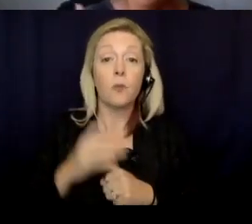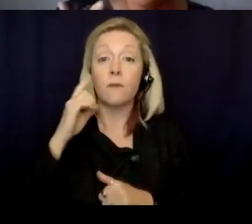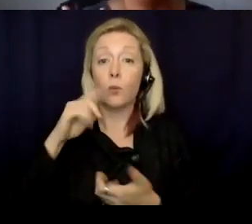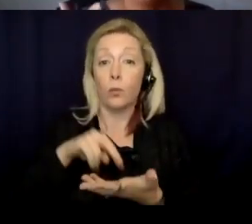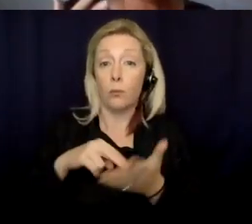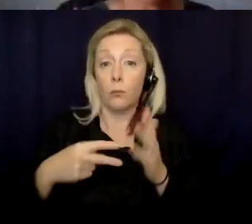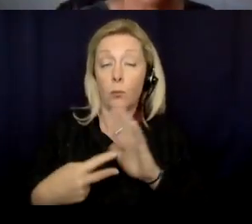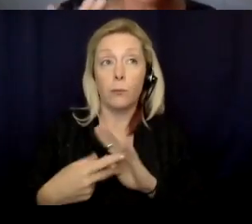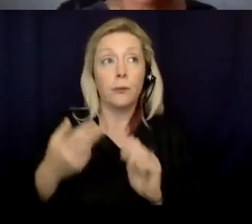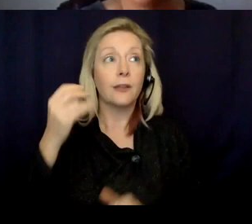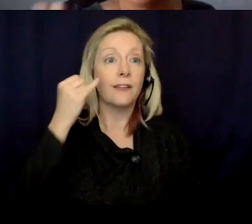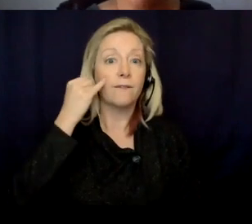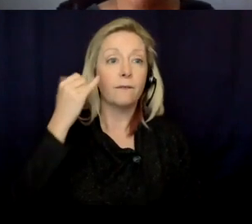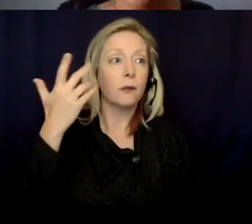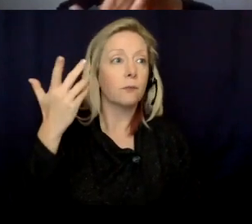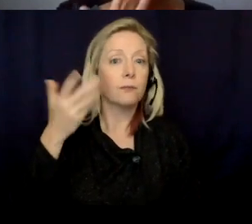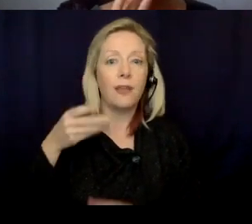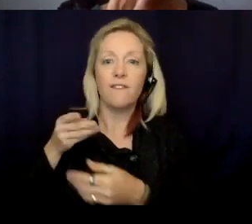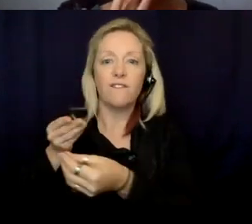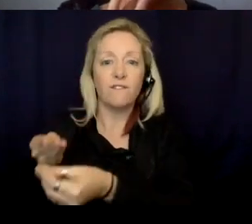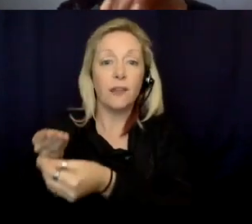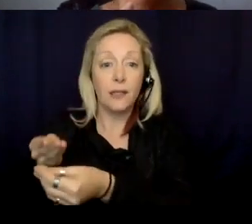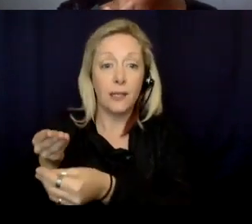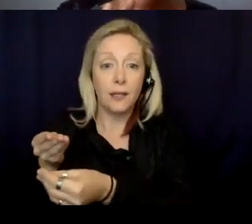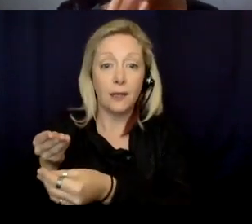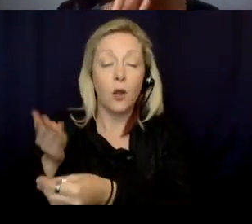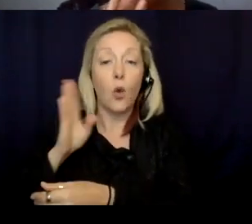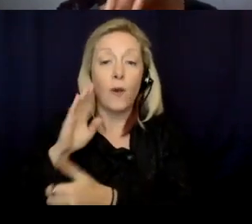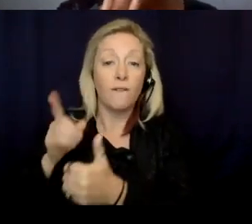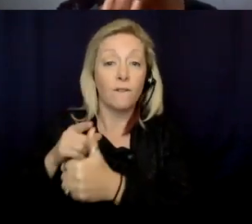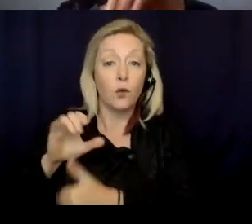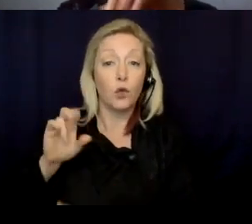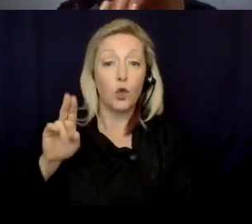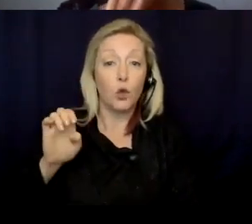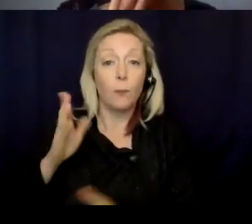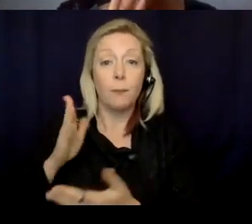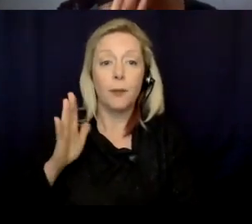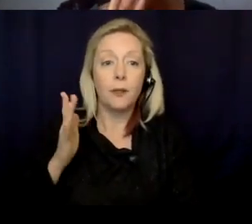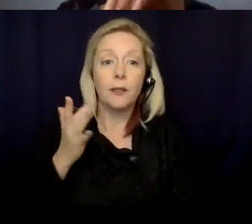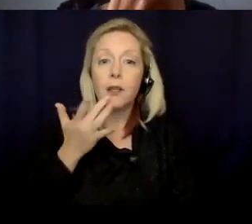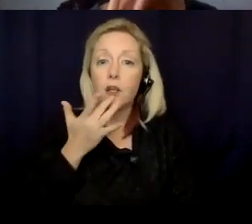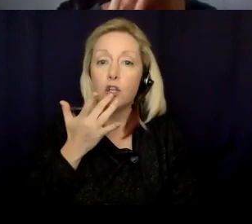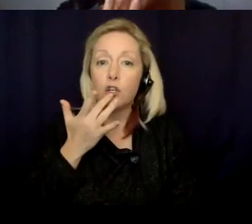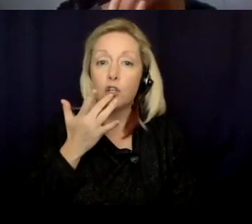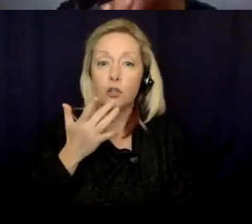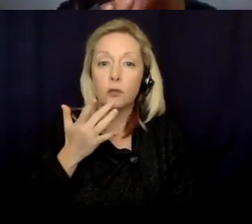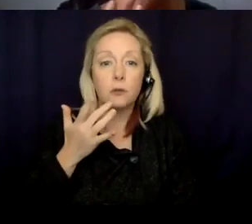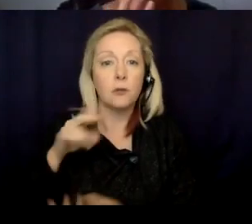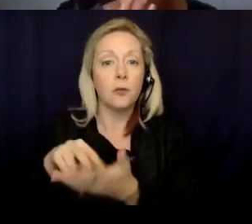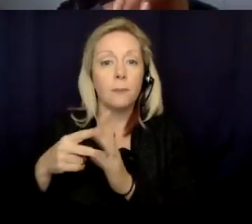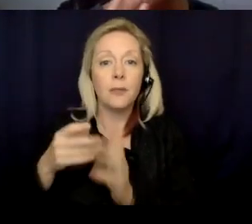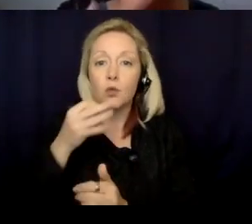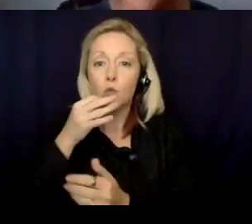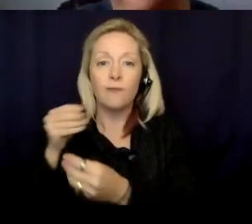I am feeding someone, I'm going to give them the cue. I might touch right here and let them know, I'm going